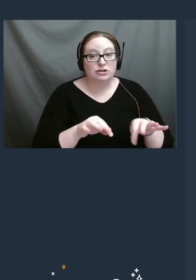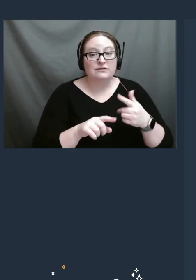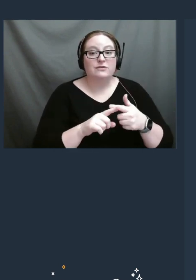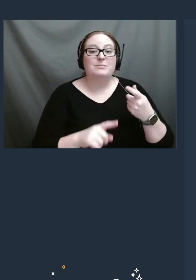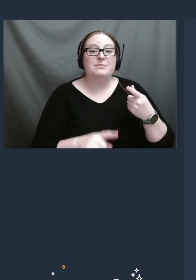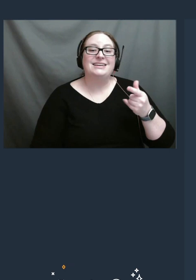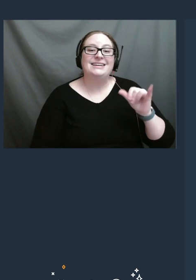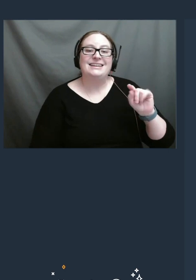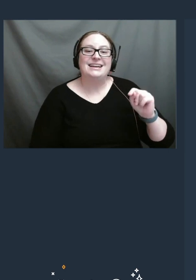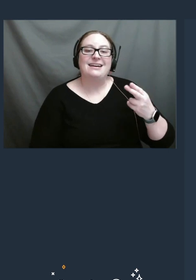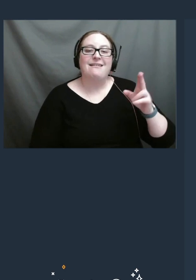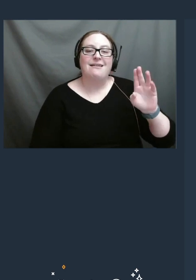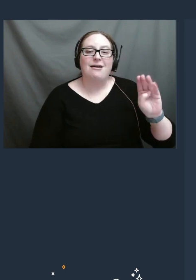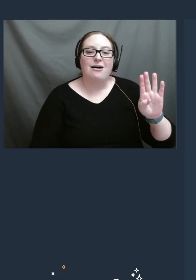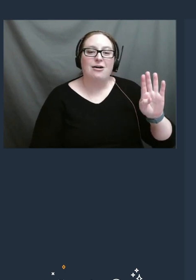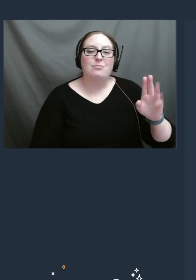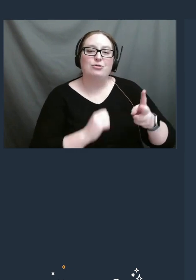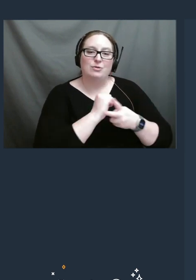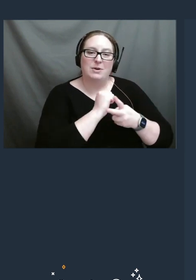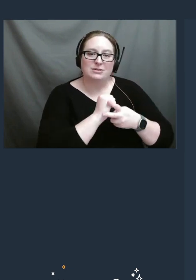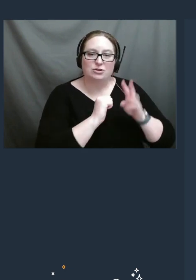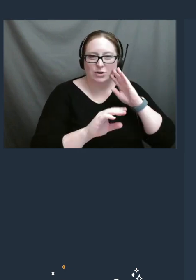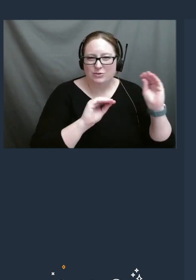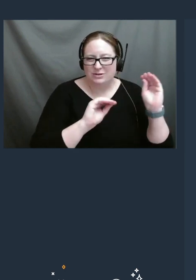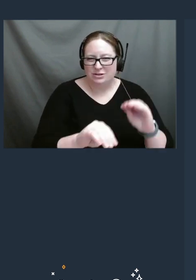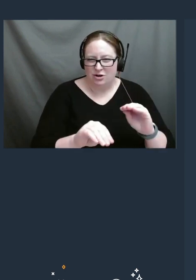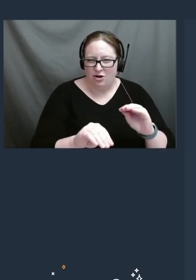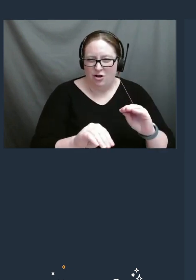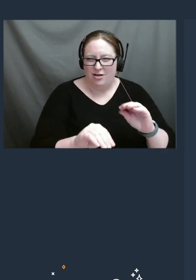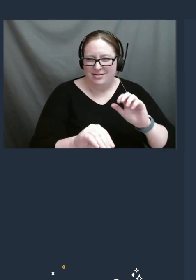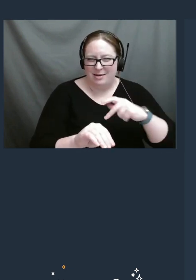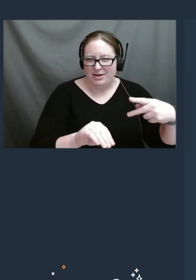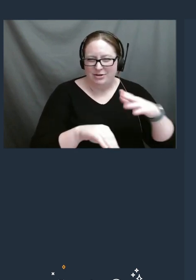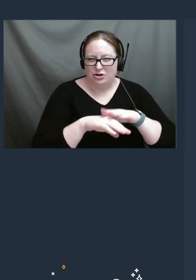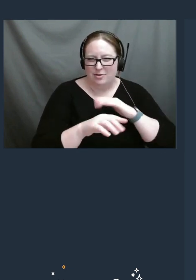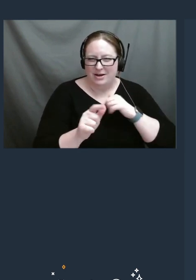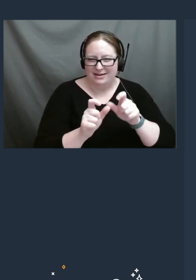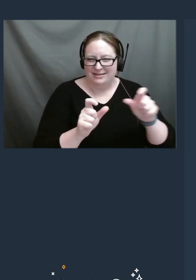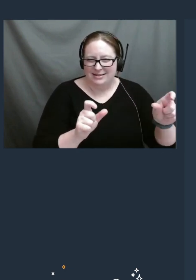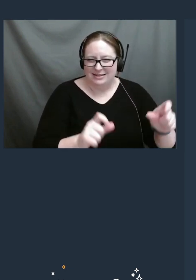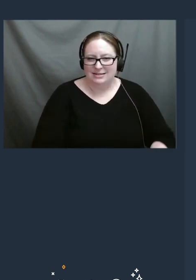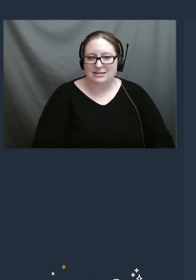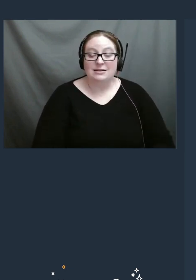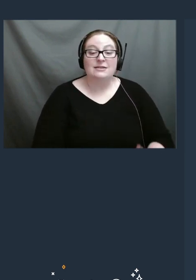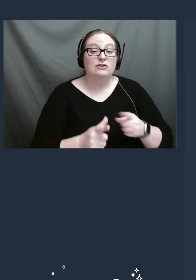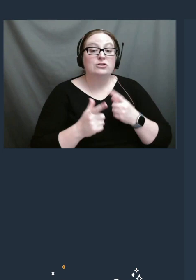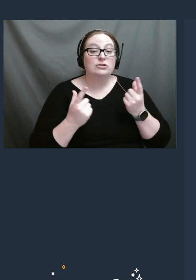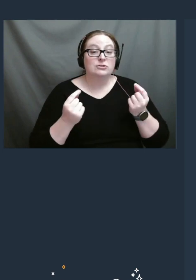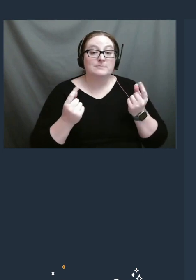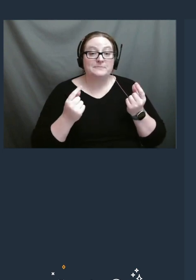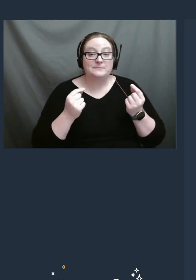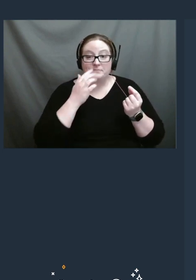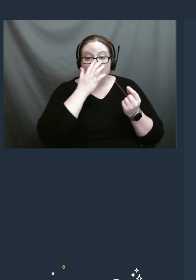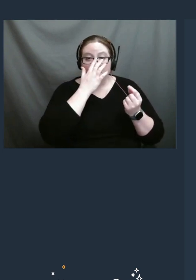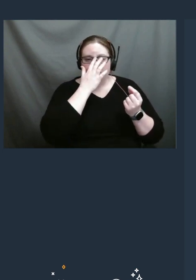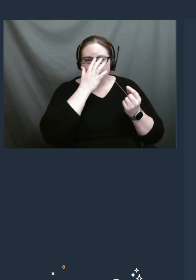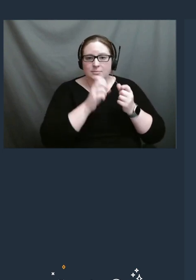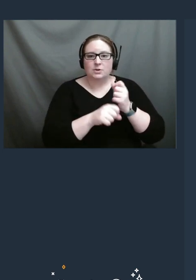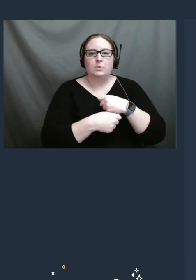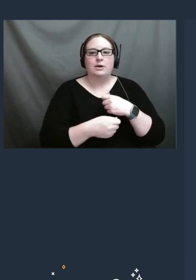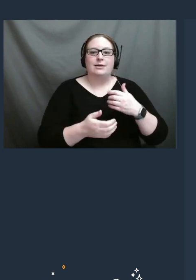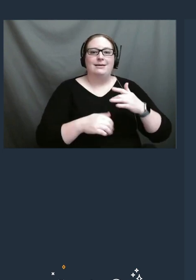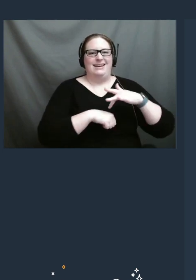repository to install the application on my instance. And so the first thing that I need to do to use Mount Point is to create an empty new